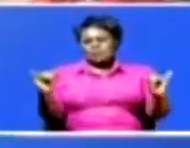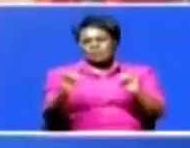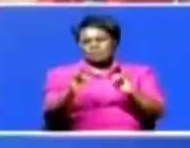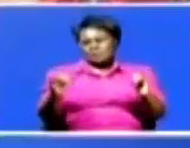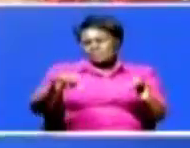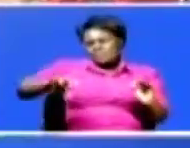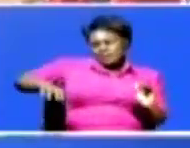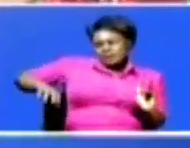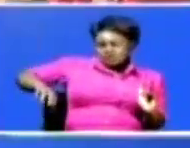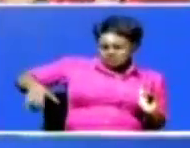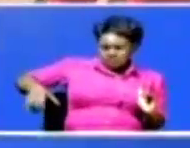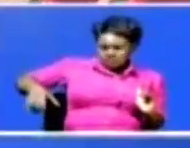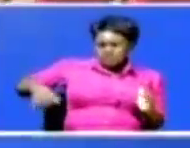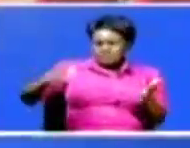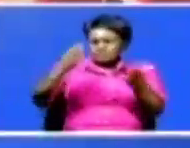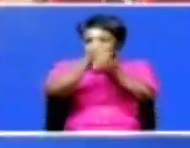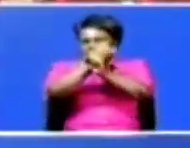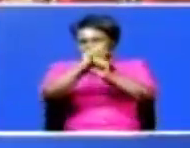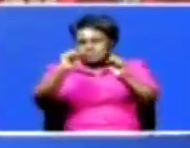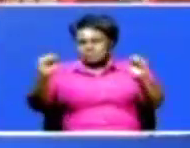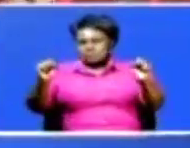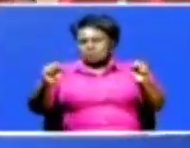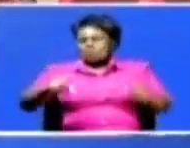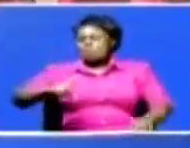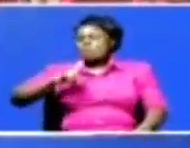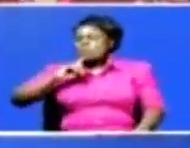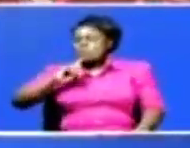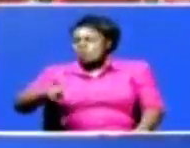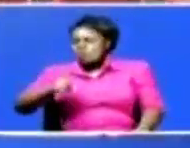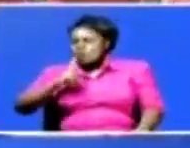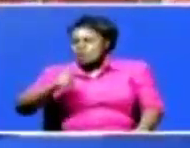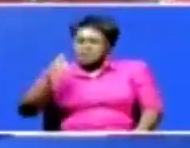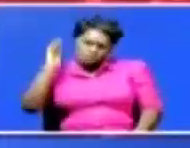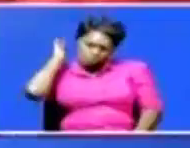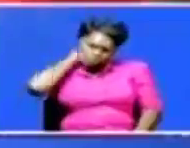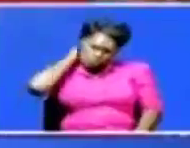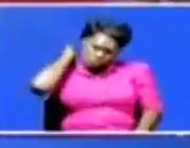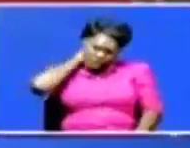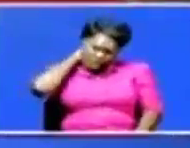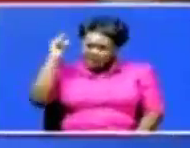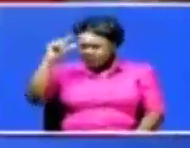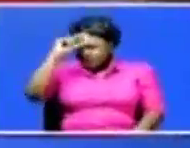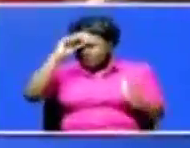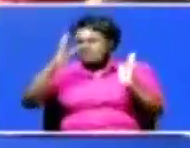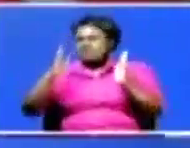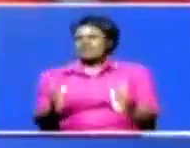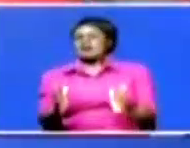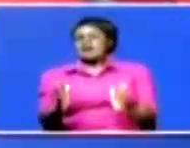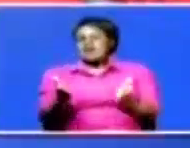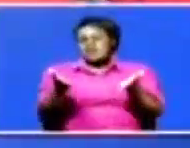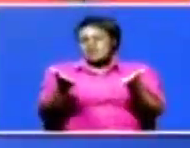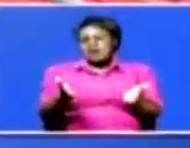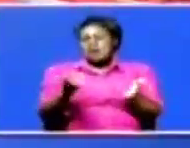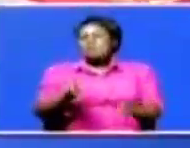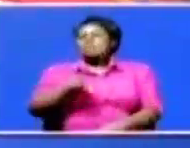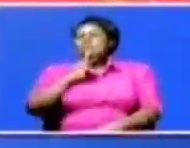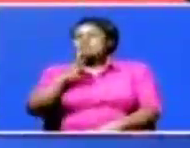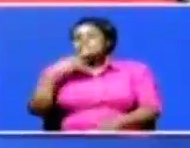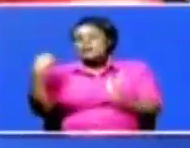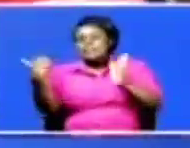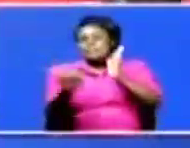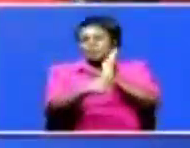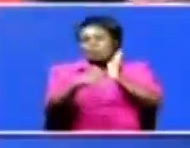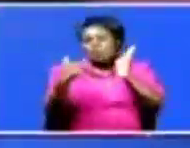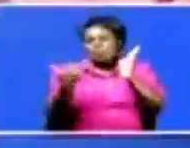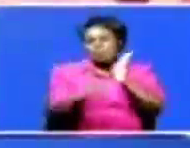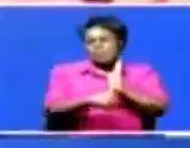exercise for the county, with the president issuing a warning to Murang'a Governor Mwangi Wa Iria over the current water wars